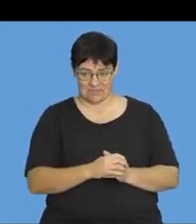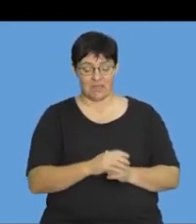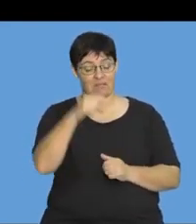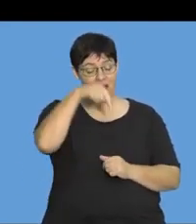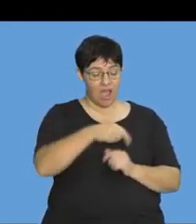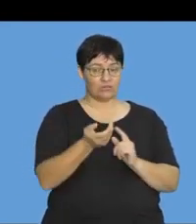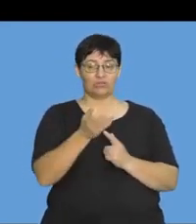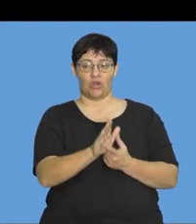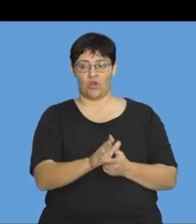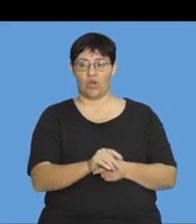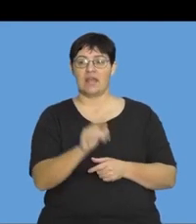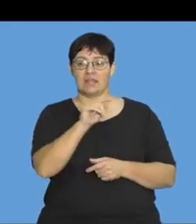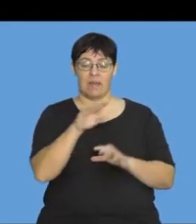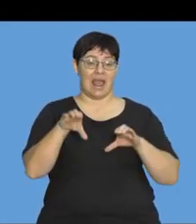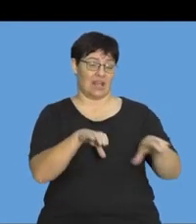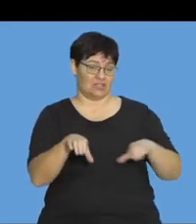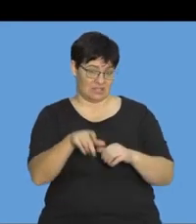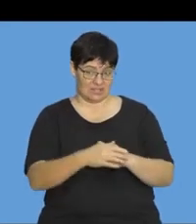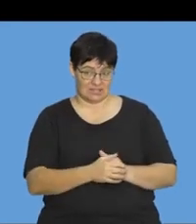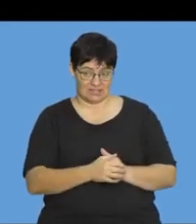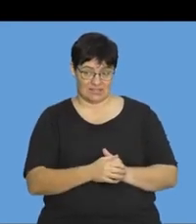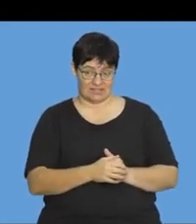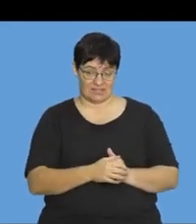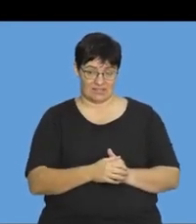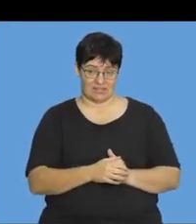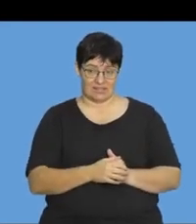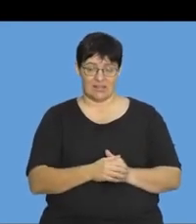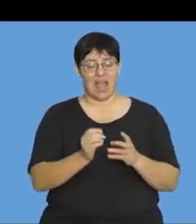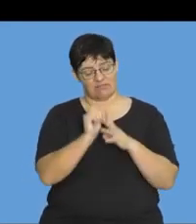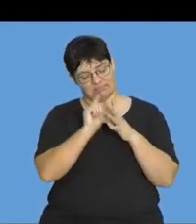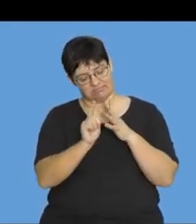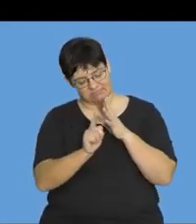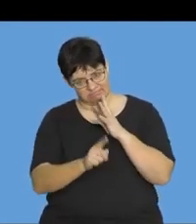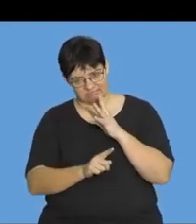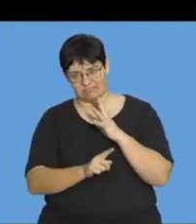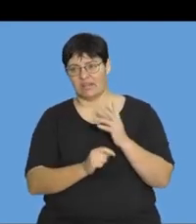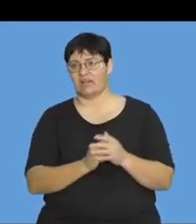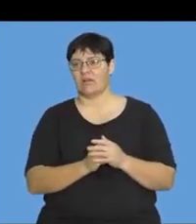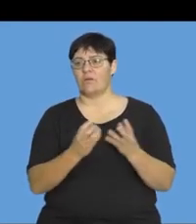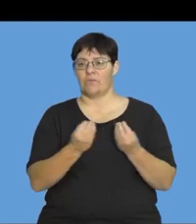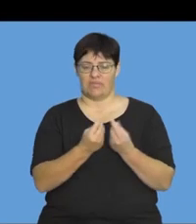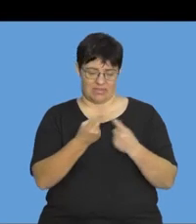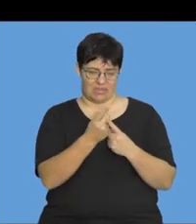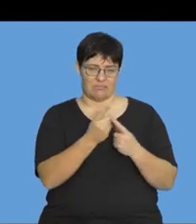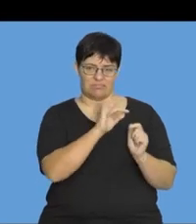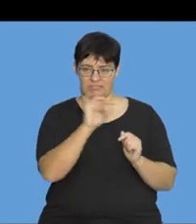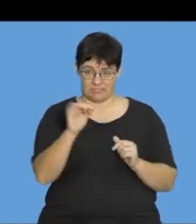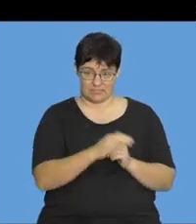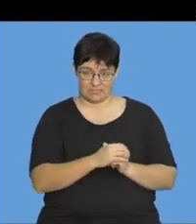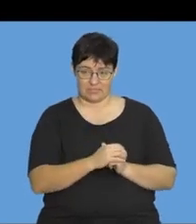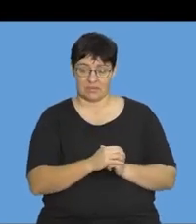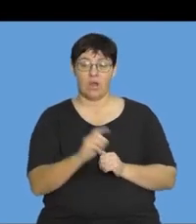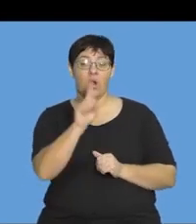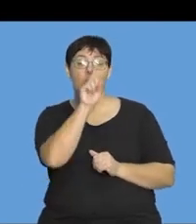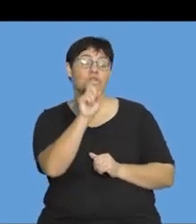shows enzyme action. There we've got a whole lot of letters that go with that. And the question